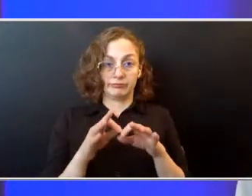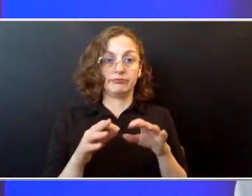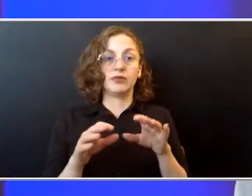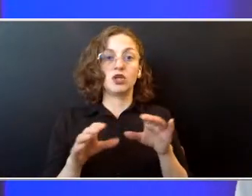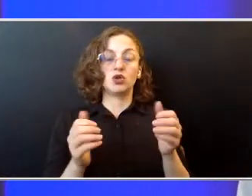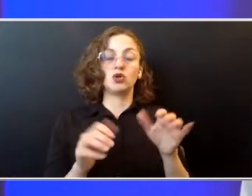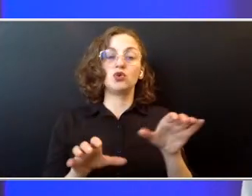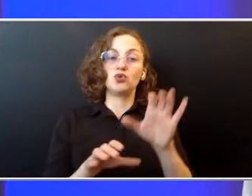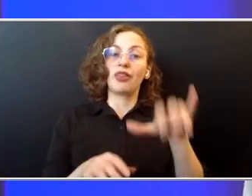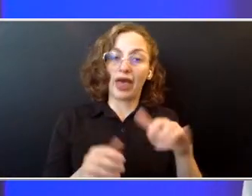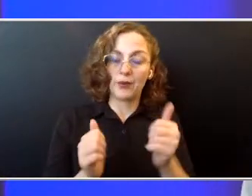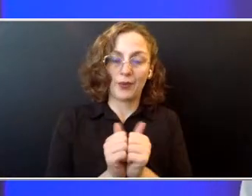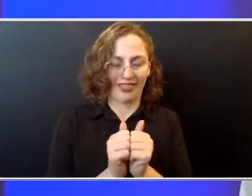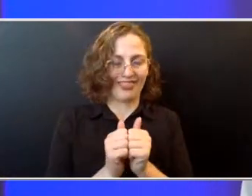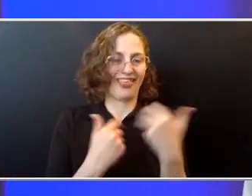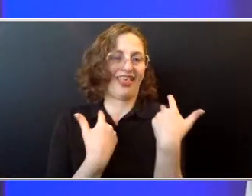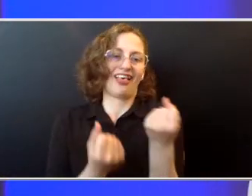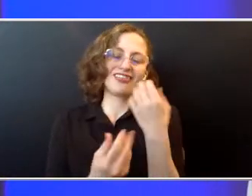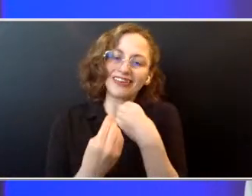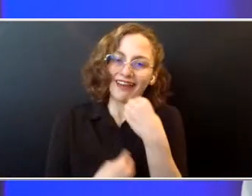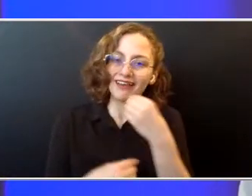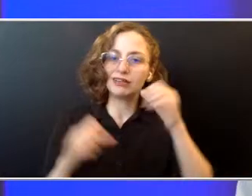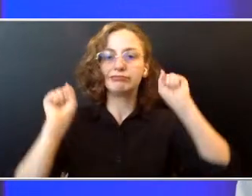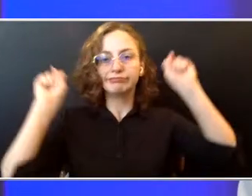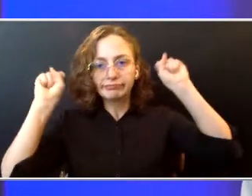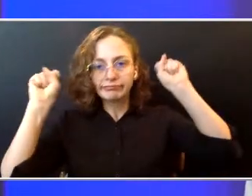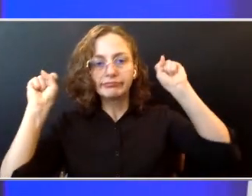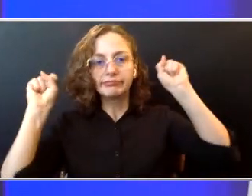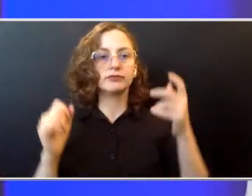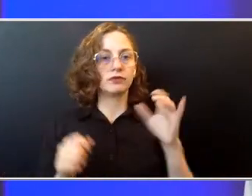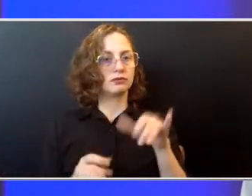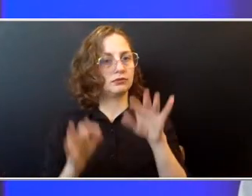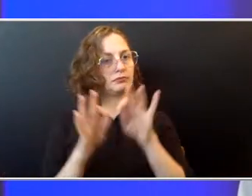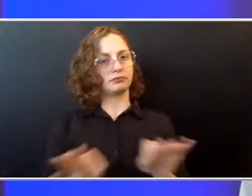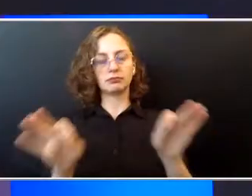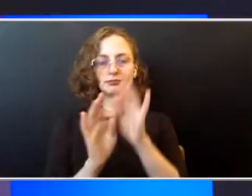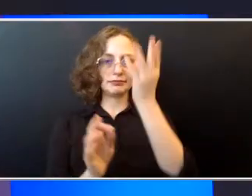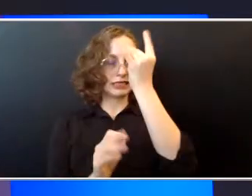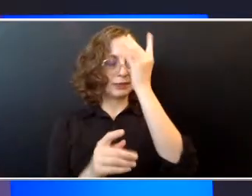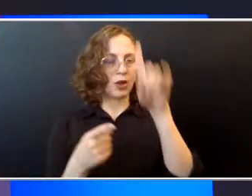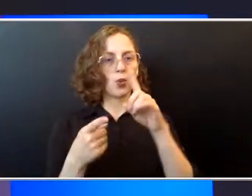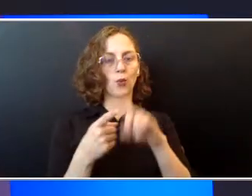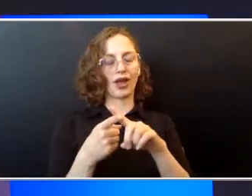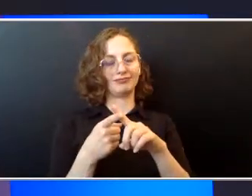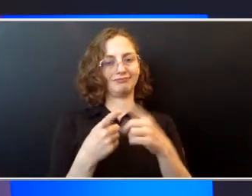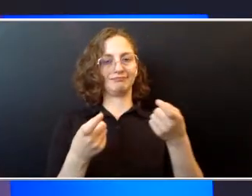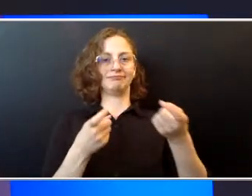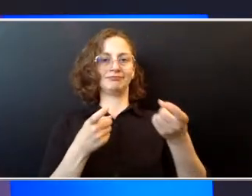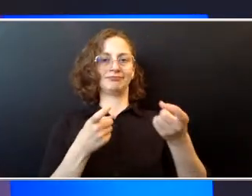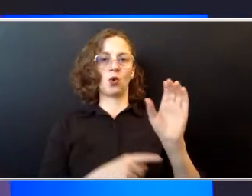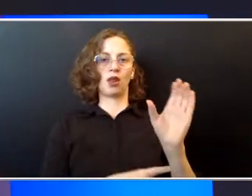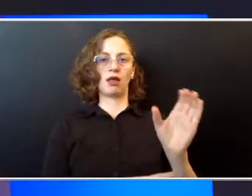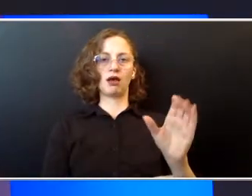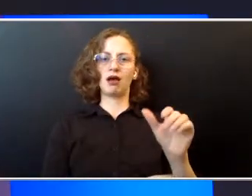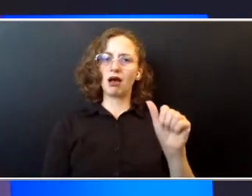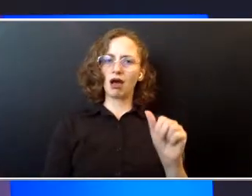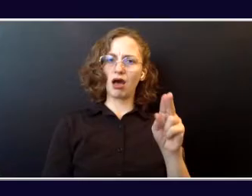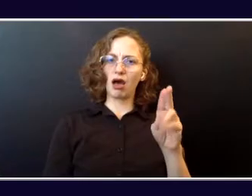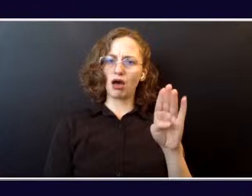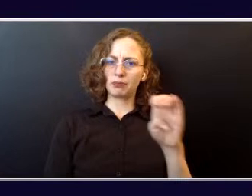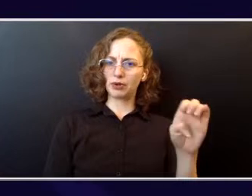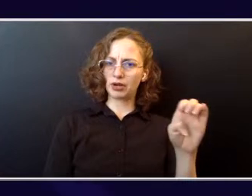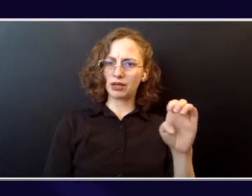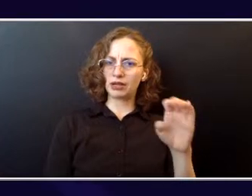those are the things I think really it's important to focus on when you're talking about controlling your cholesterol. And Aubrey's cholesterol, I keep going back to that number. As